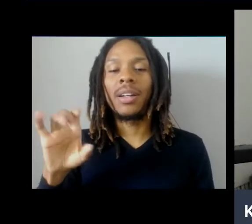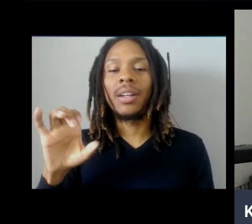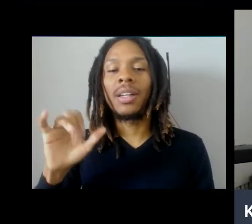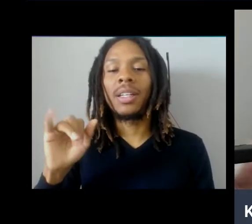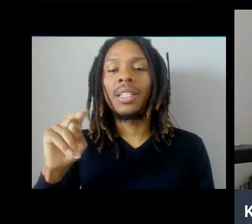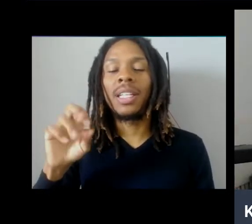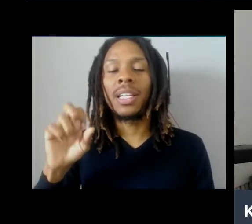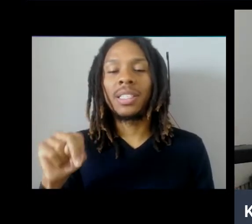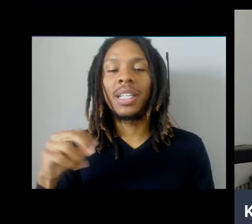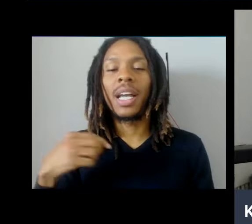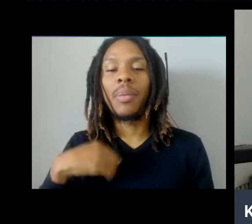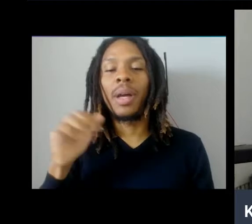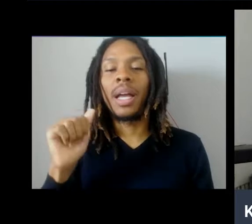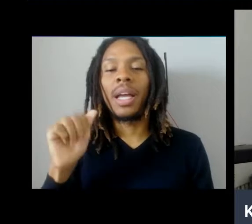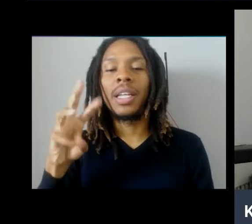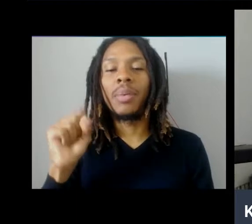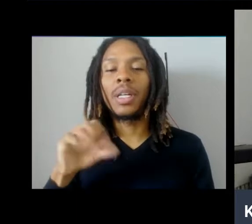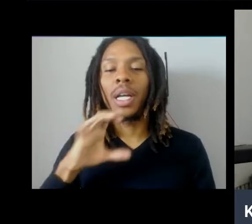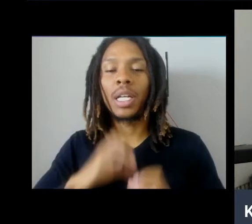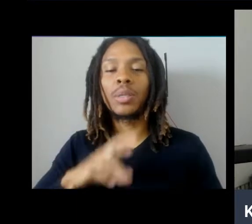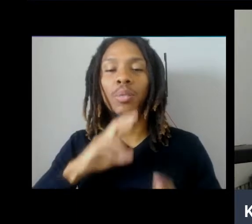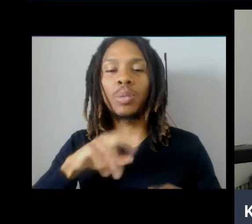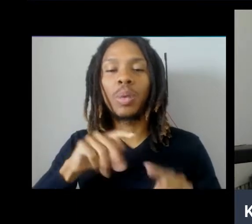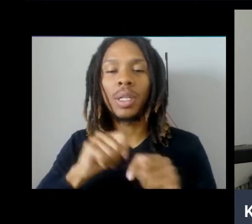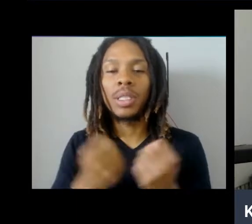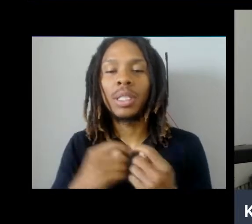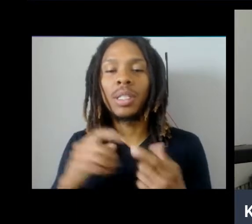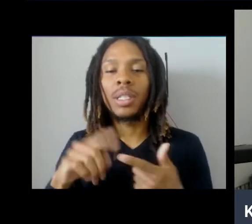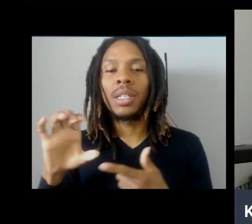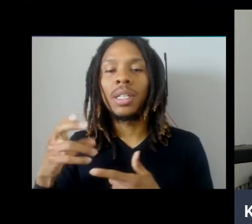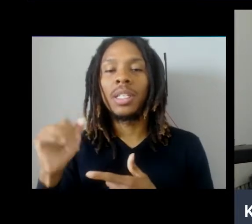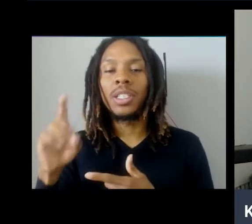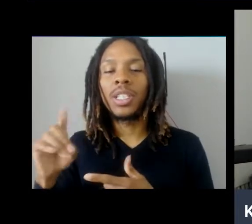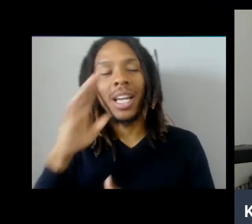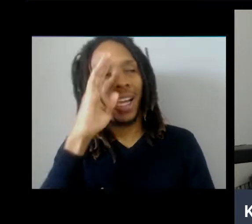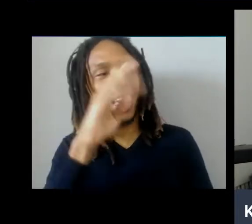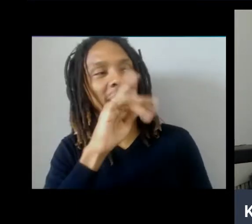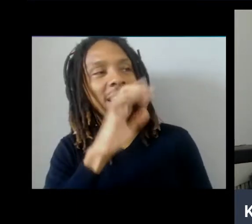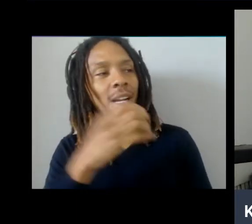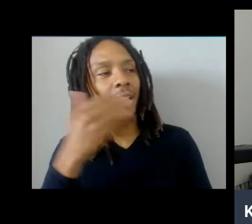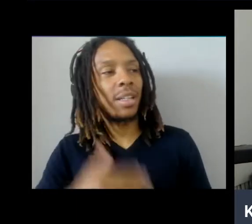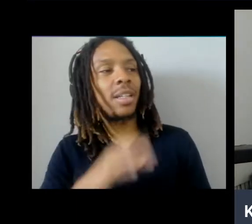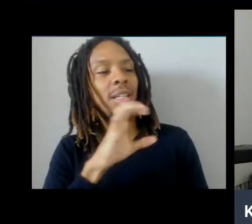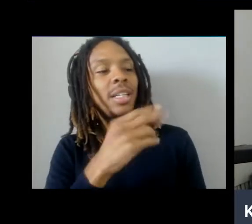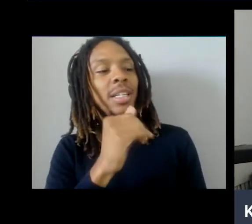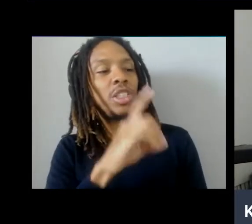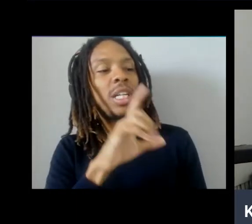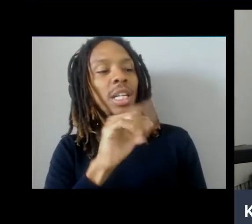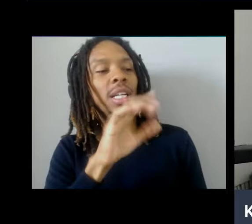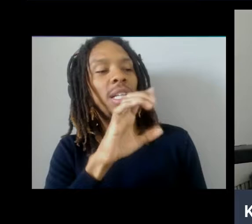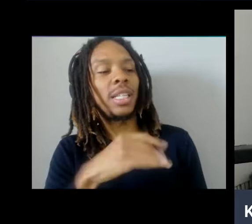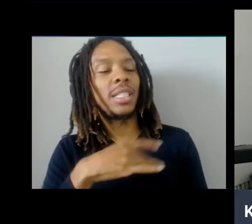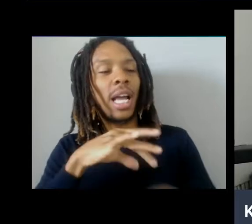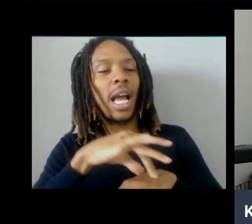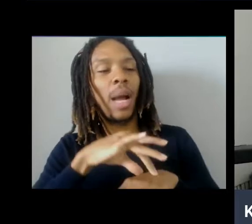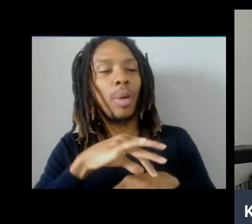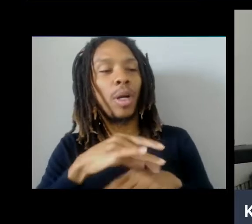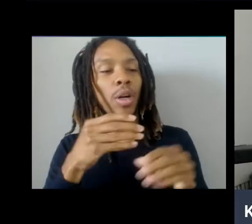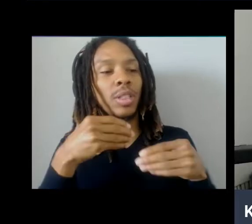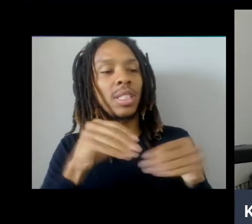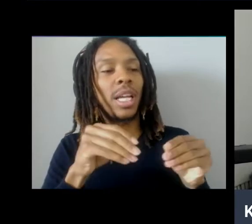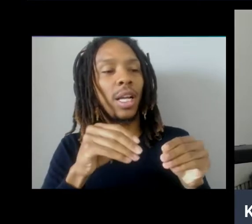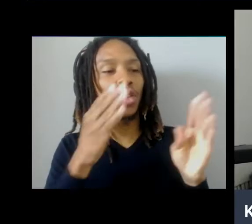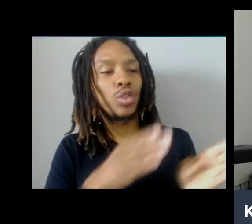Team, joined by Chad. Hey, Kyle, appreciate that. My name's Chad Lacey. I'm a global sales strategist with AWS,